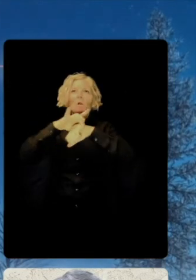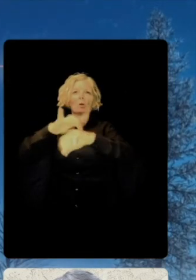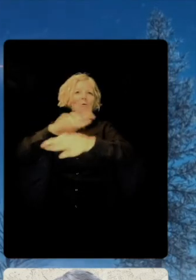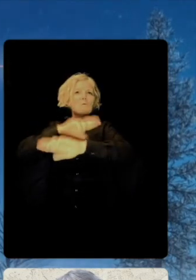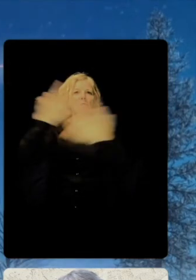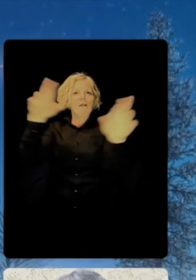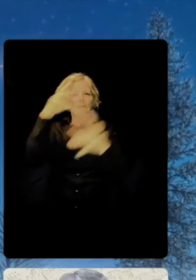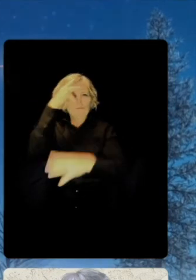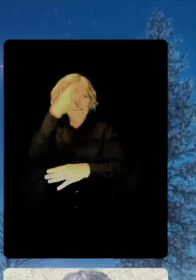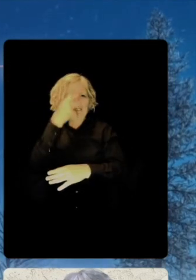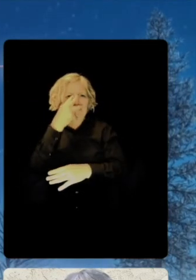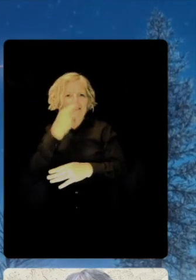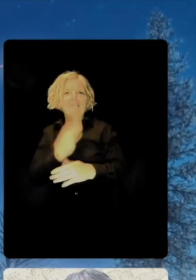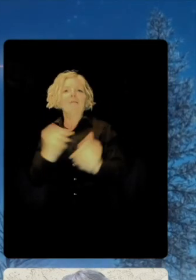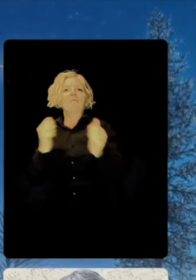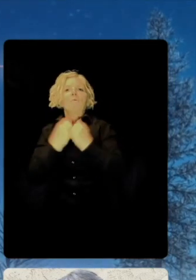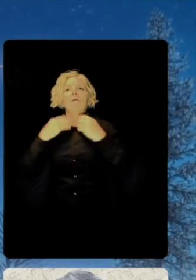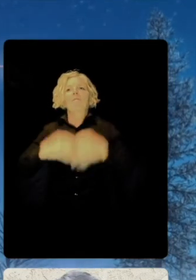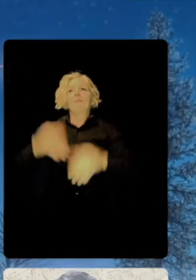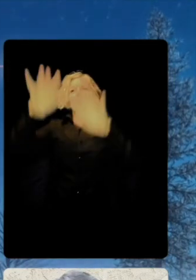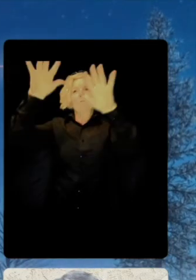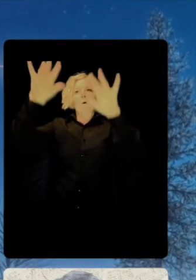down.